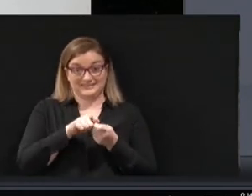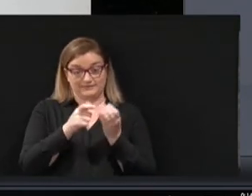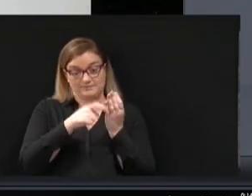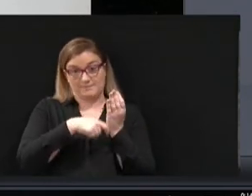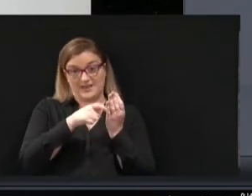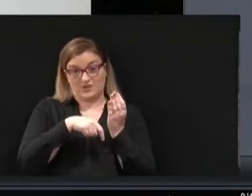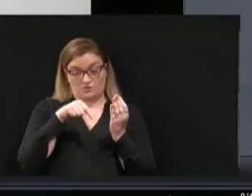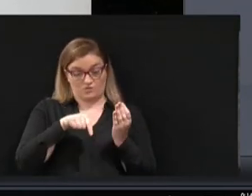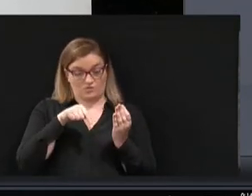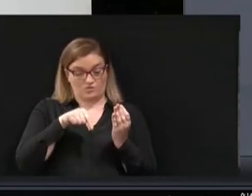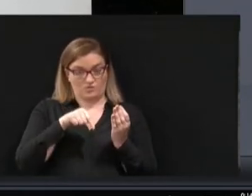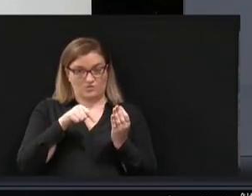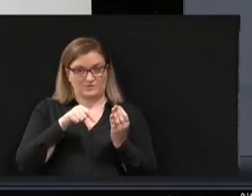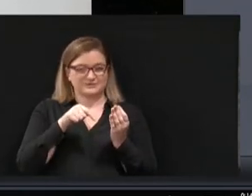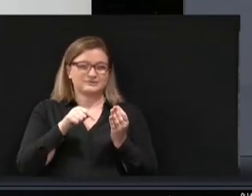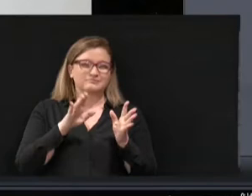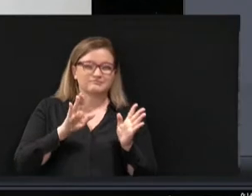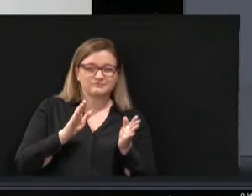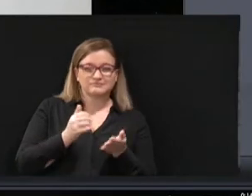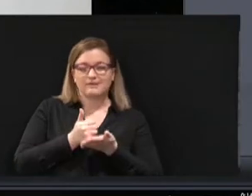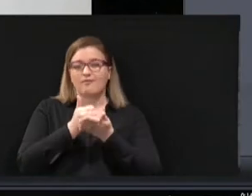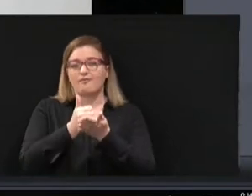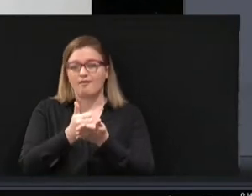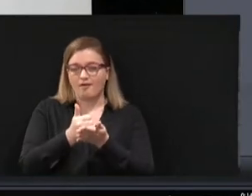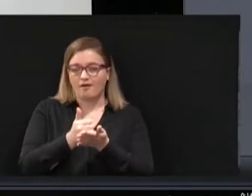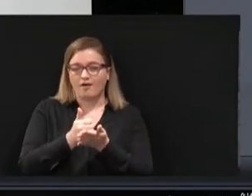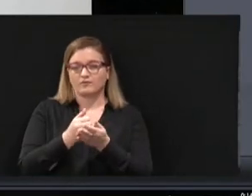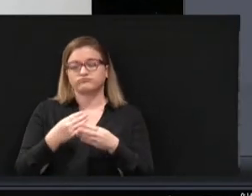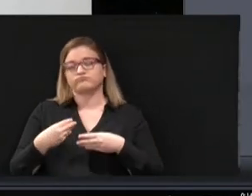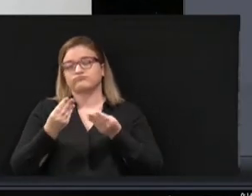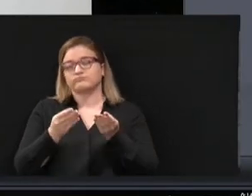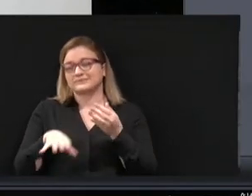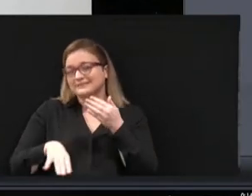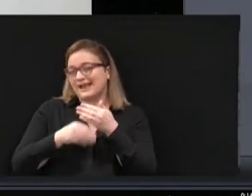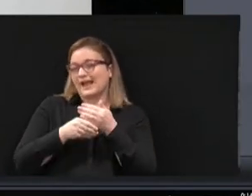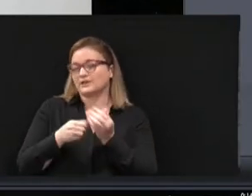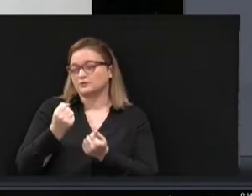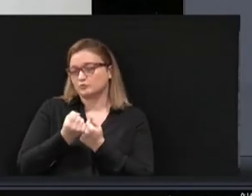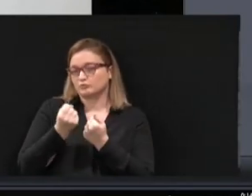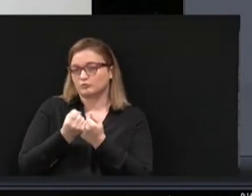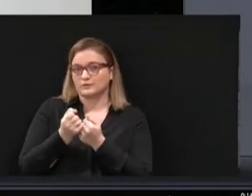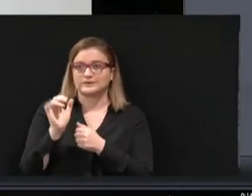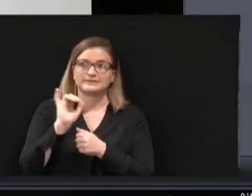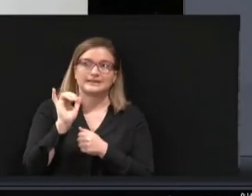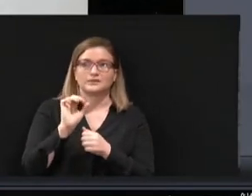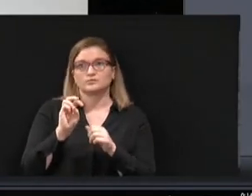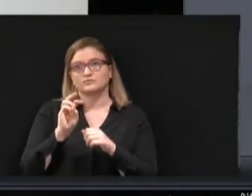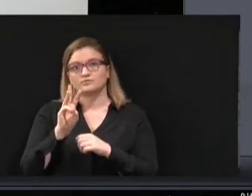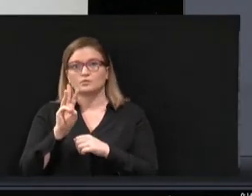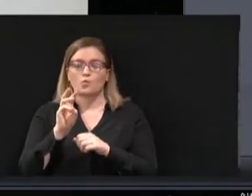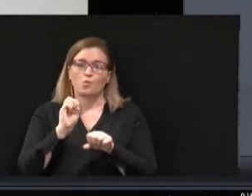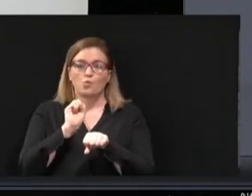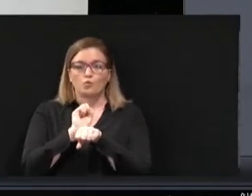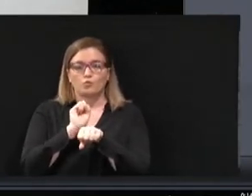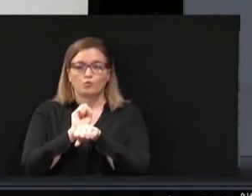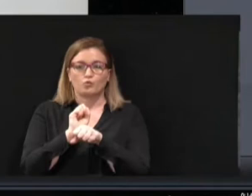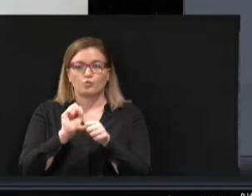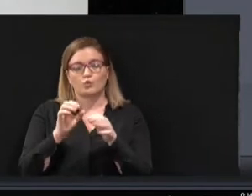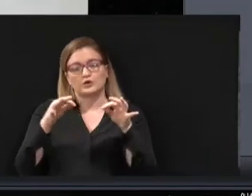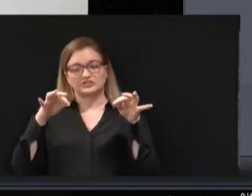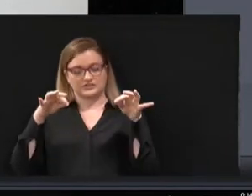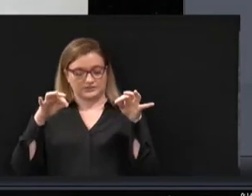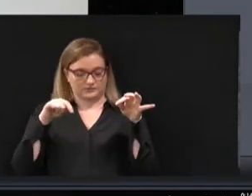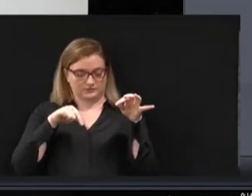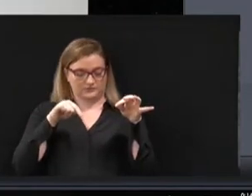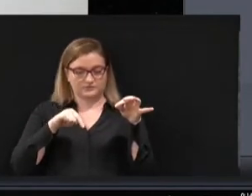document manual. And if you think of it almost like worksheets, we used to hand out all of